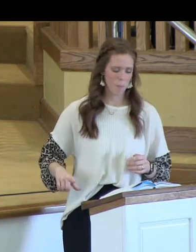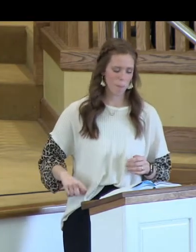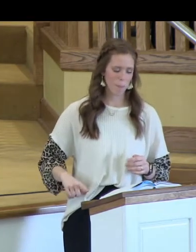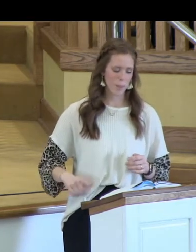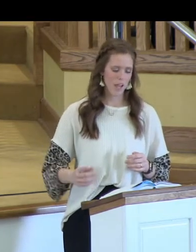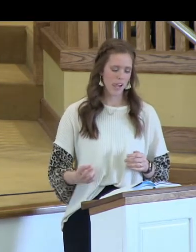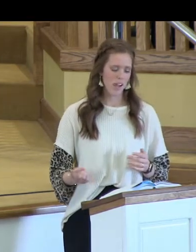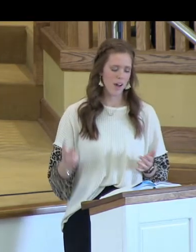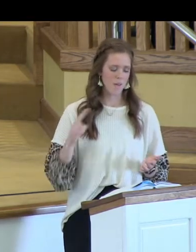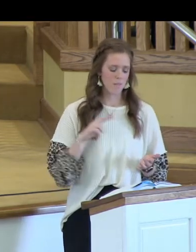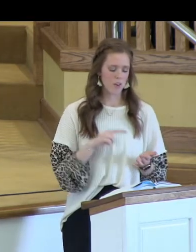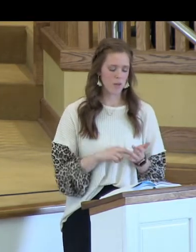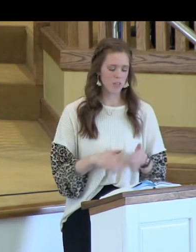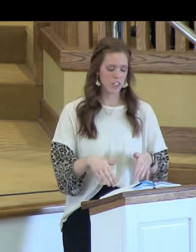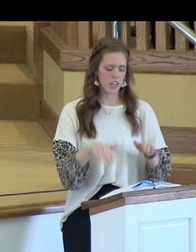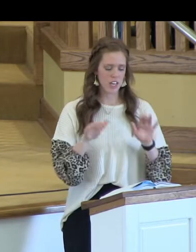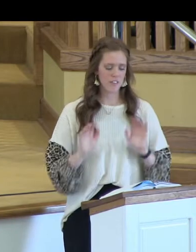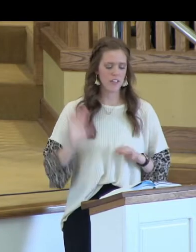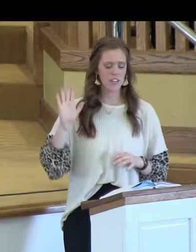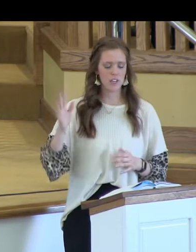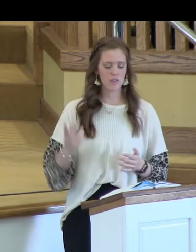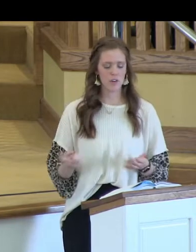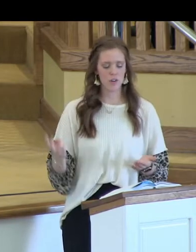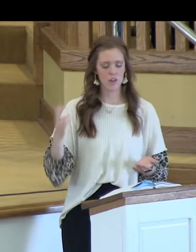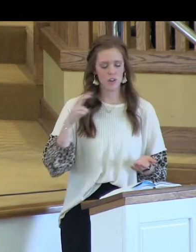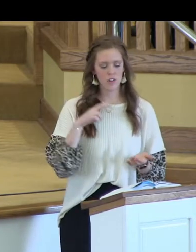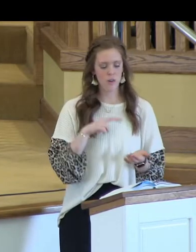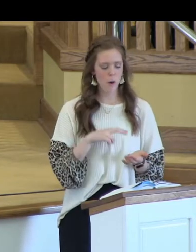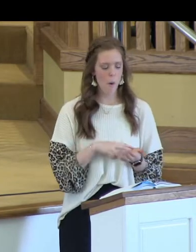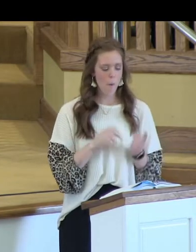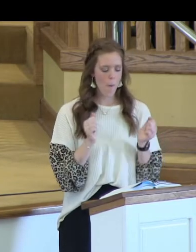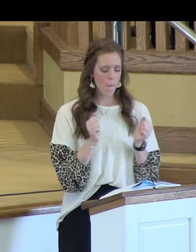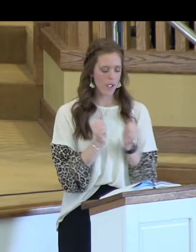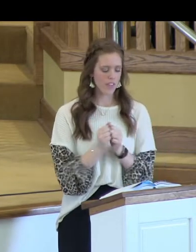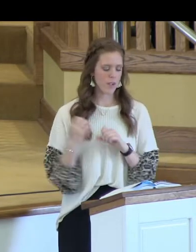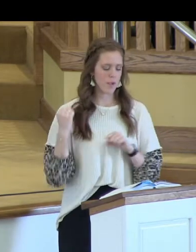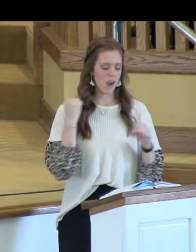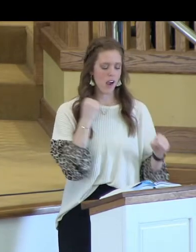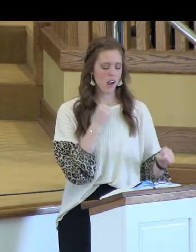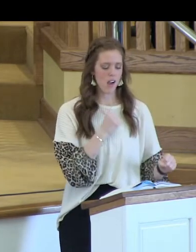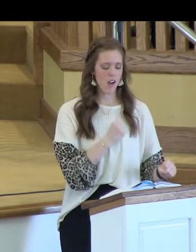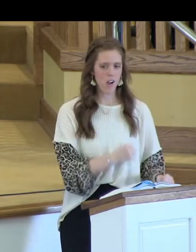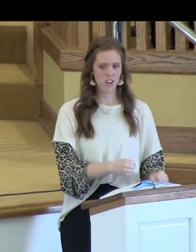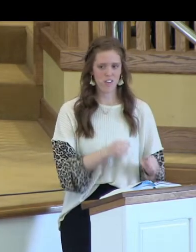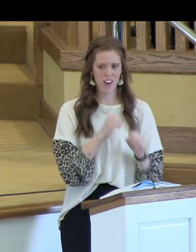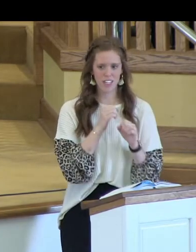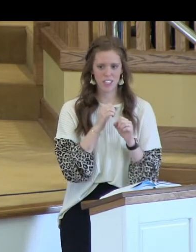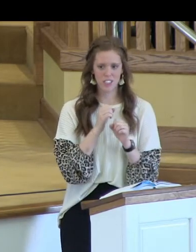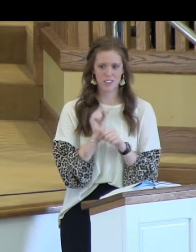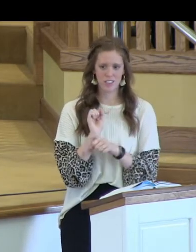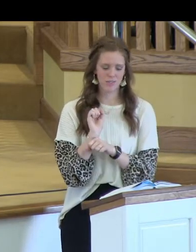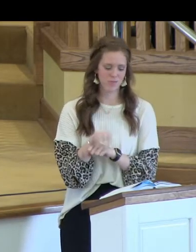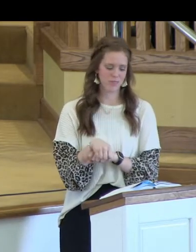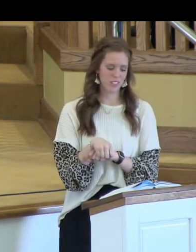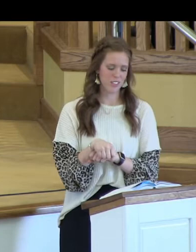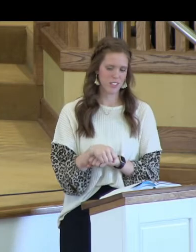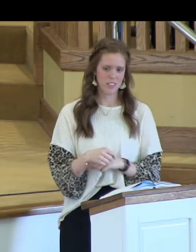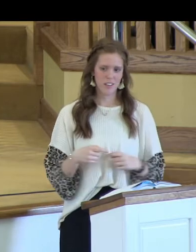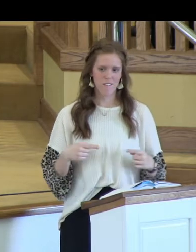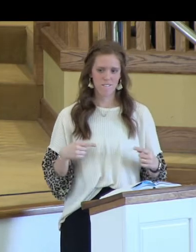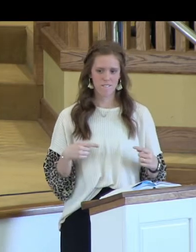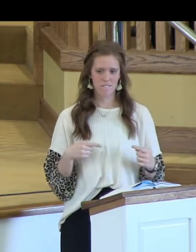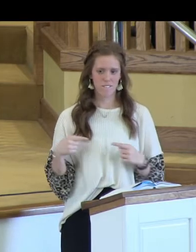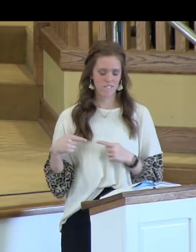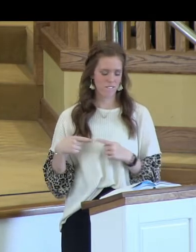Sing it out. Up from the grave he arose, with a mighty power o'er its